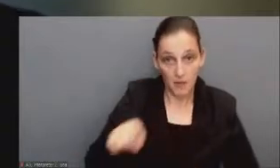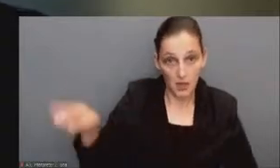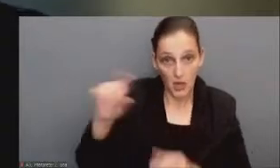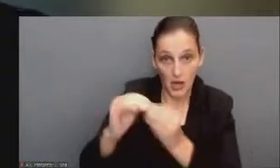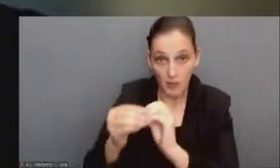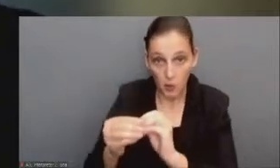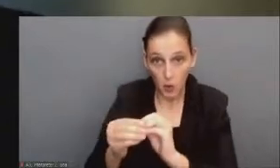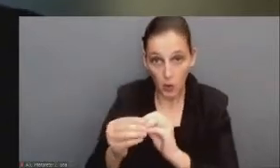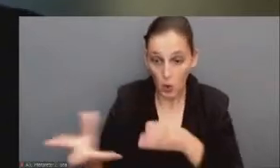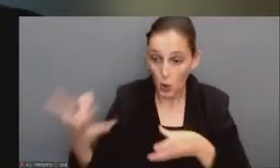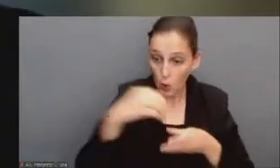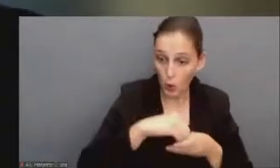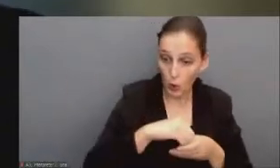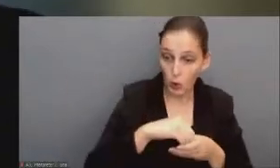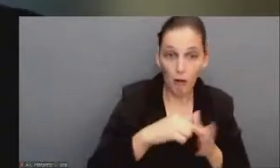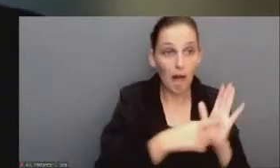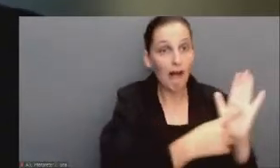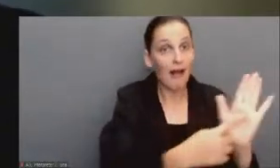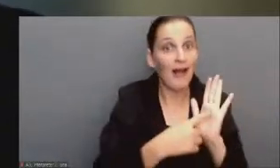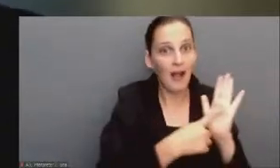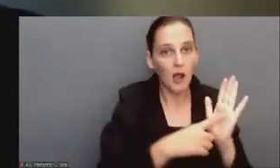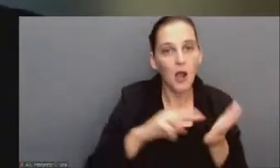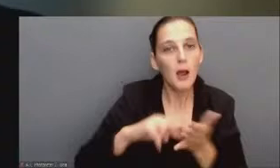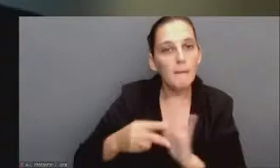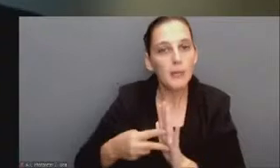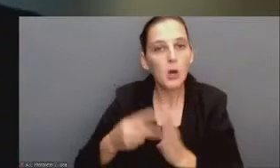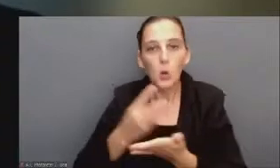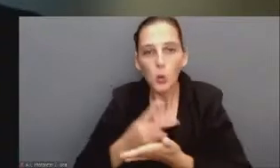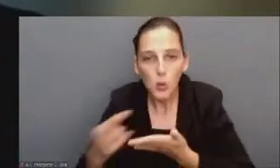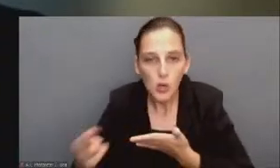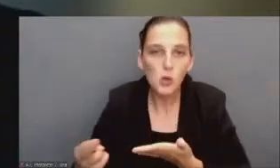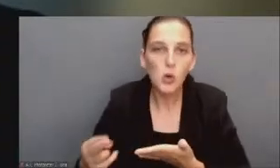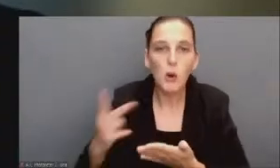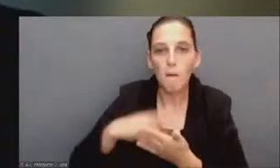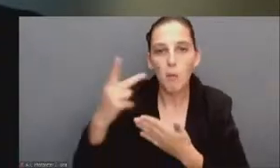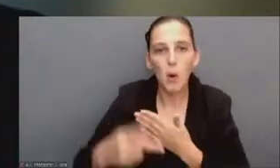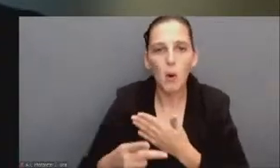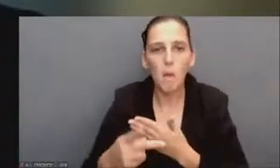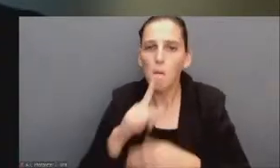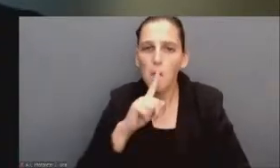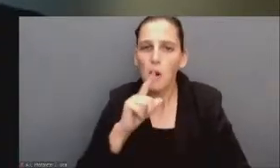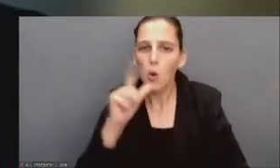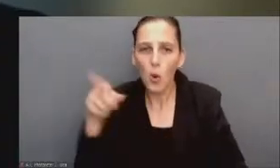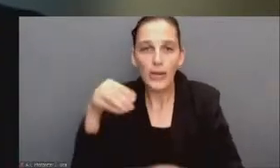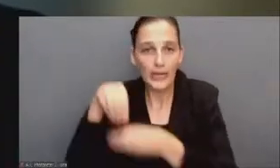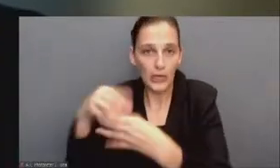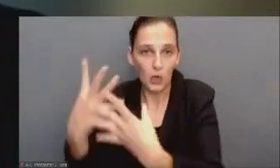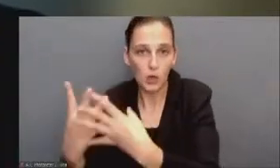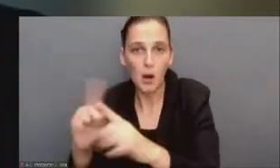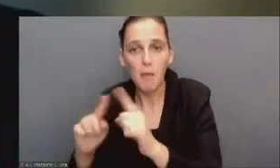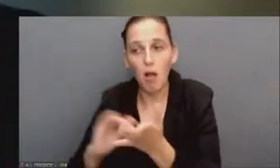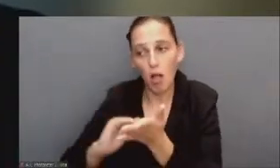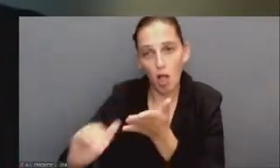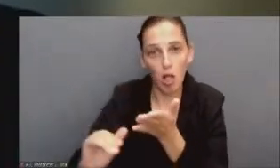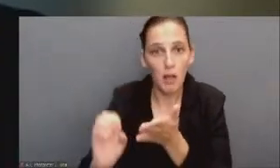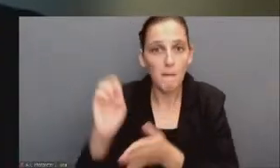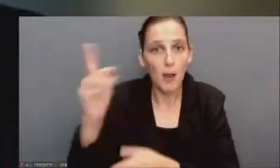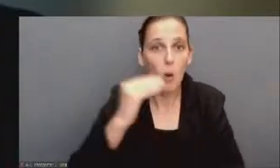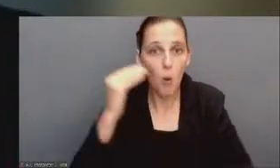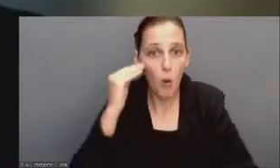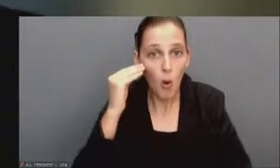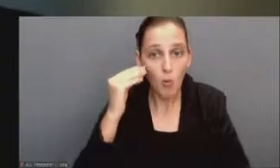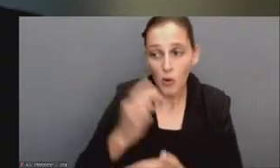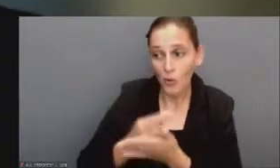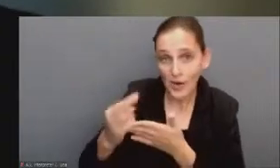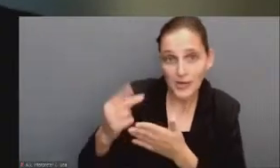resources and programs for them, not just behind bars, but when they go home, are going to be lacking. And so this approach that the